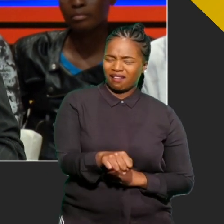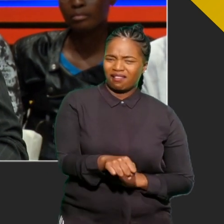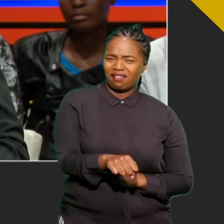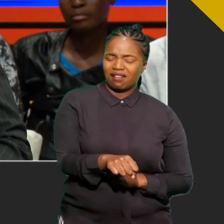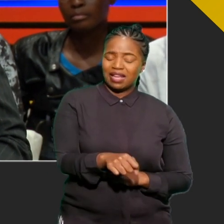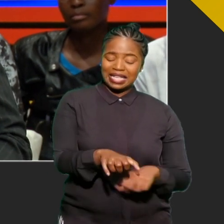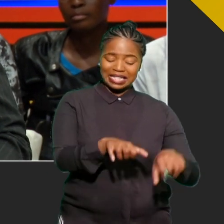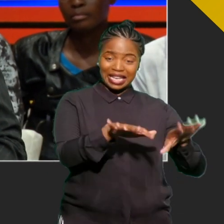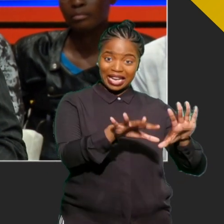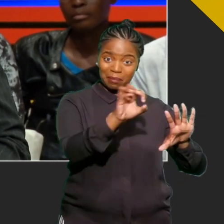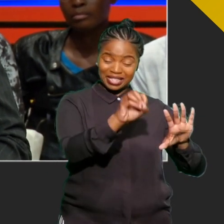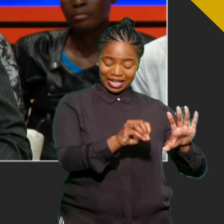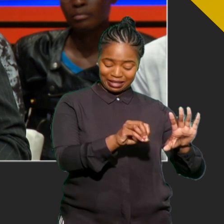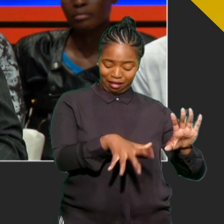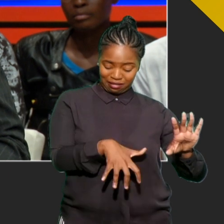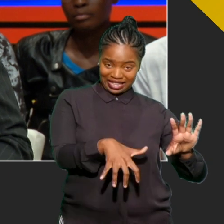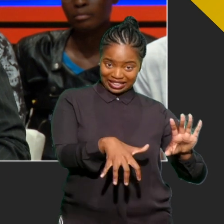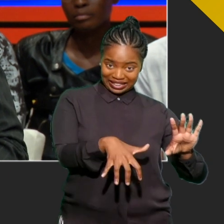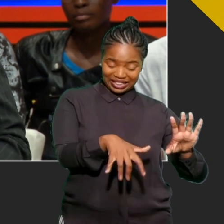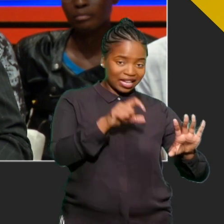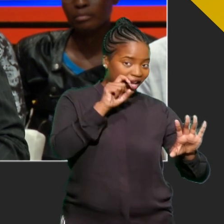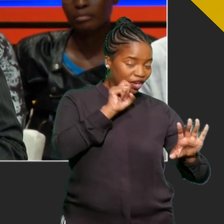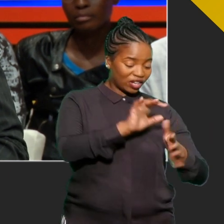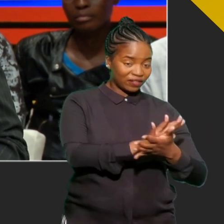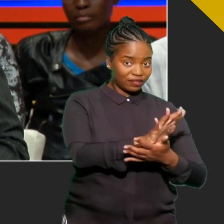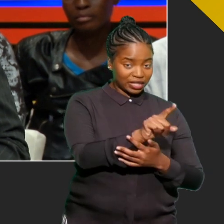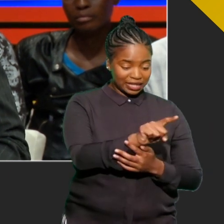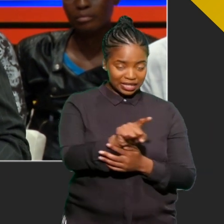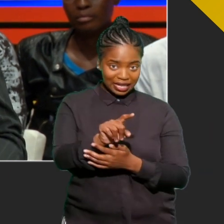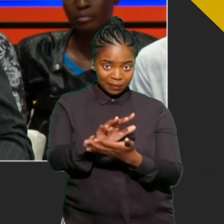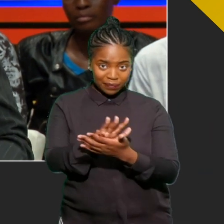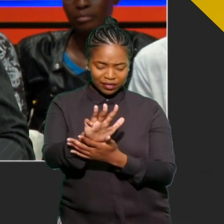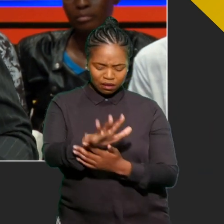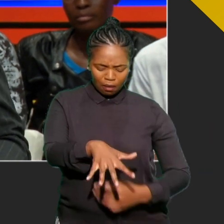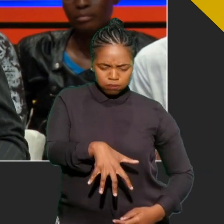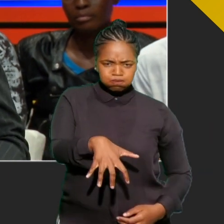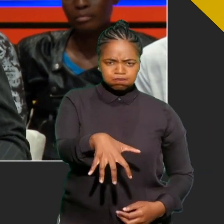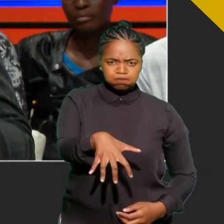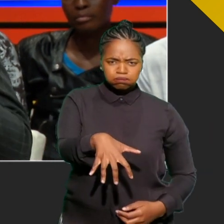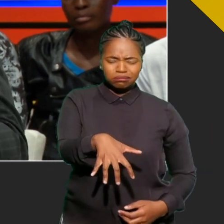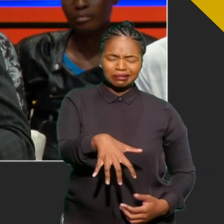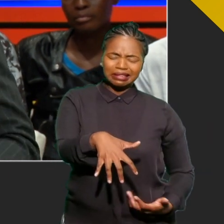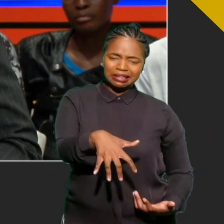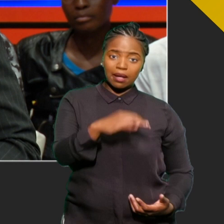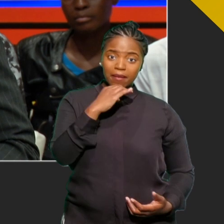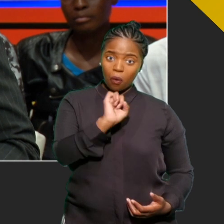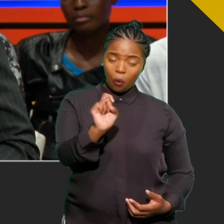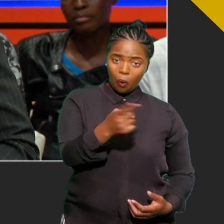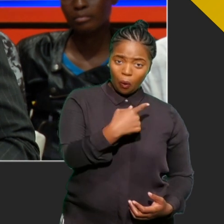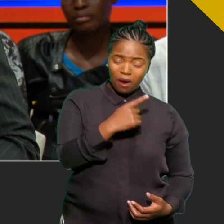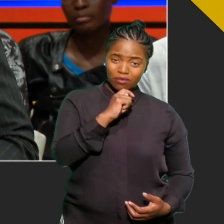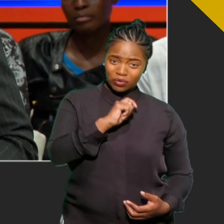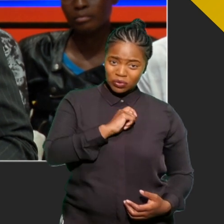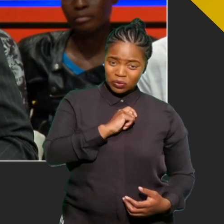of those pregnancies of young ladies who are between the ages of 15 and 19 who get to go through that process, and not all of them get to come